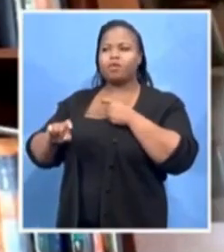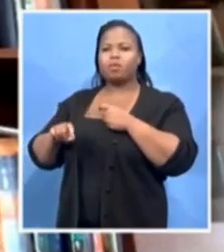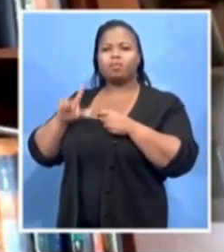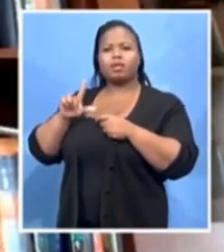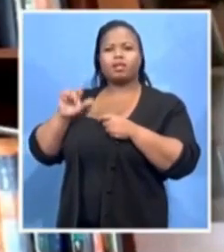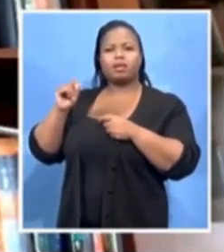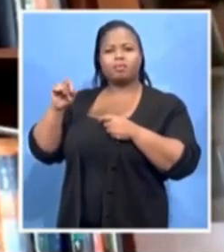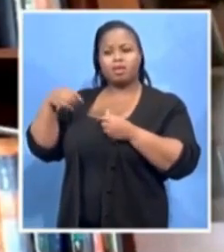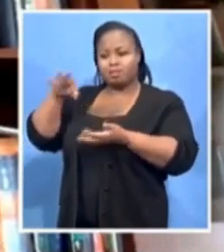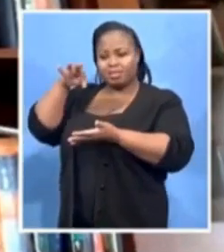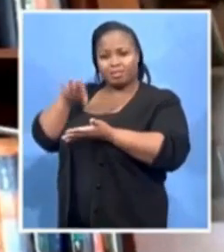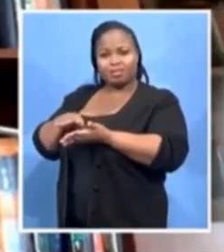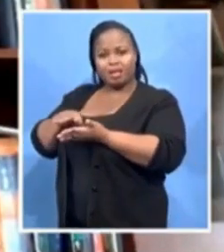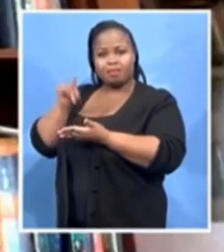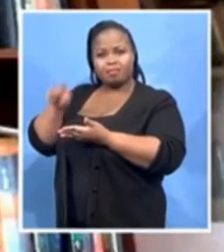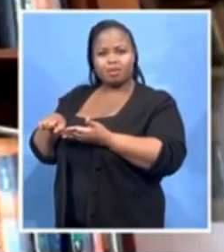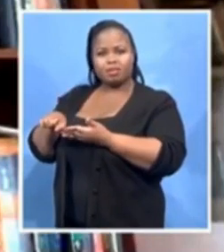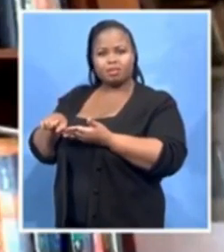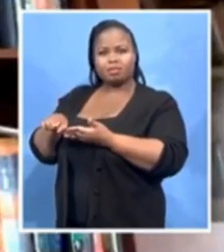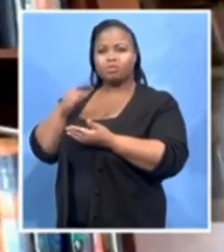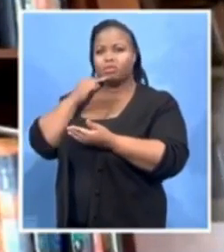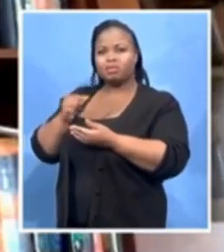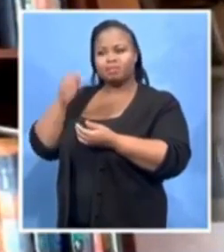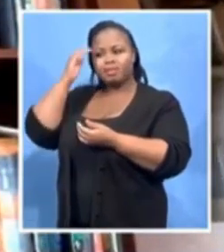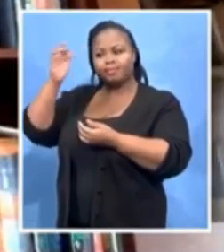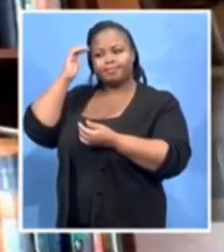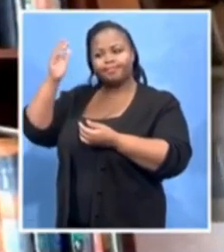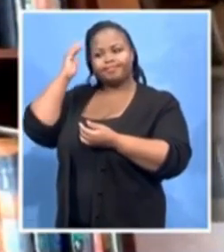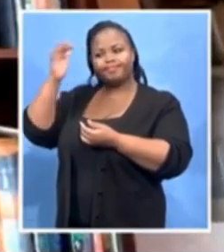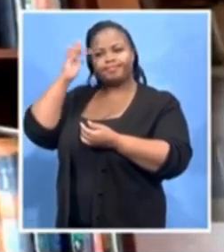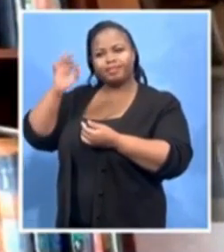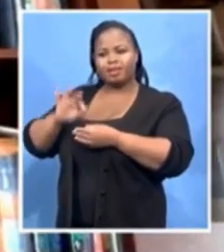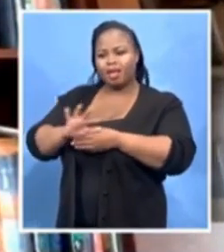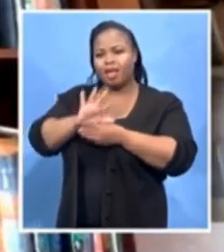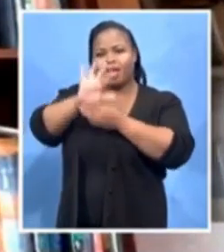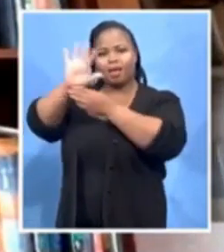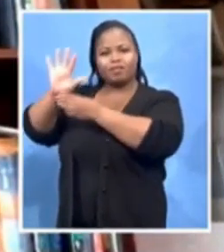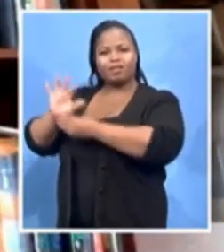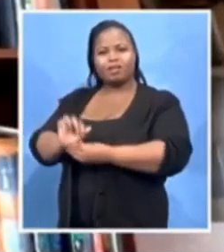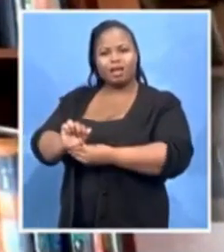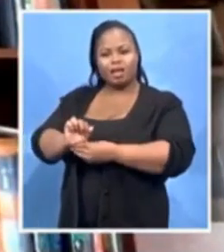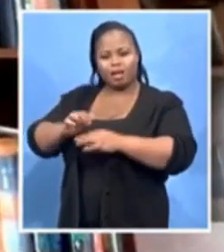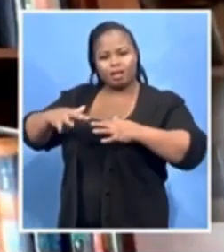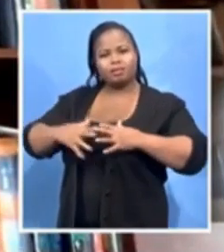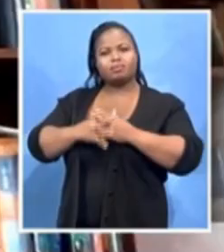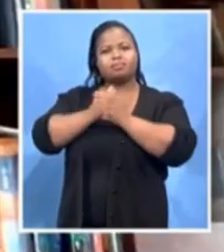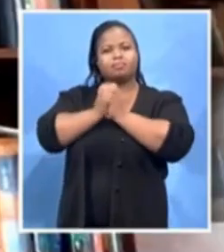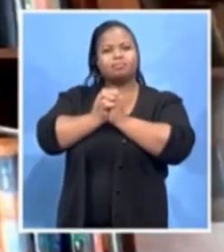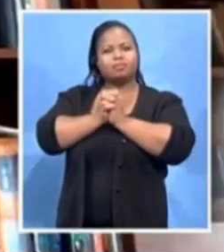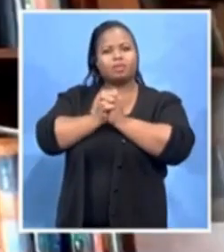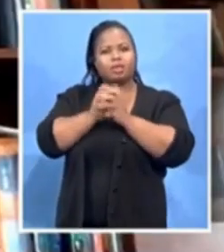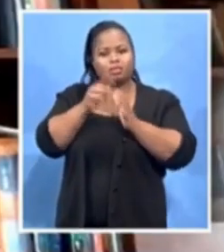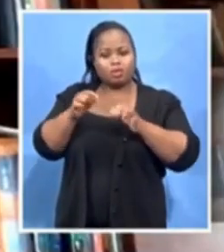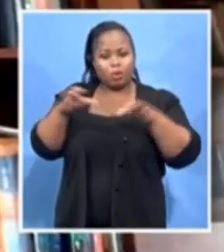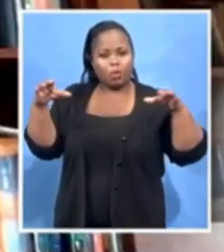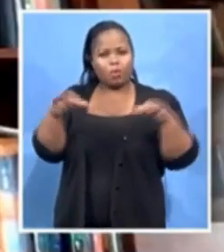Liberia to think about Africa as a united front. There are a series of meetings at